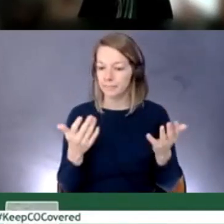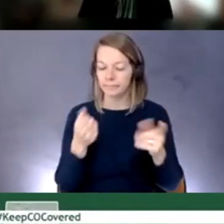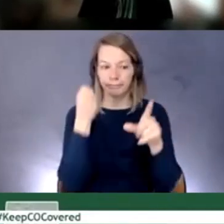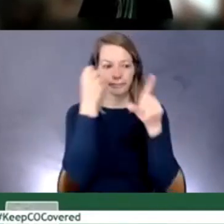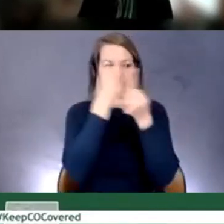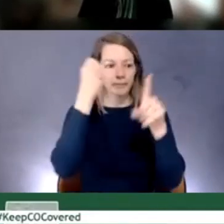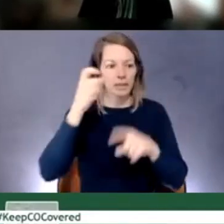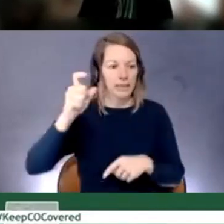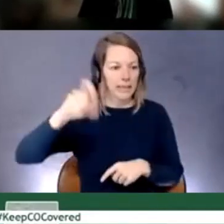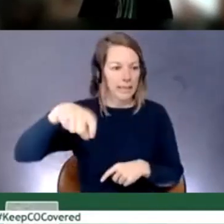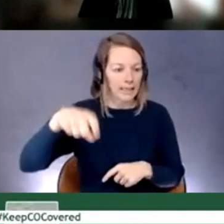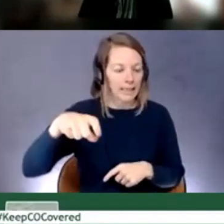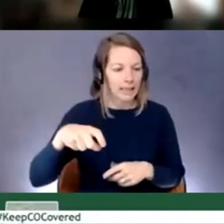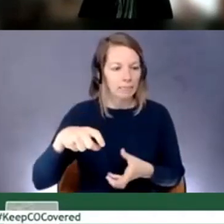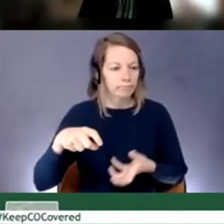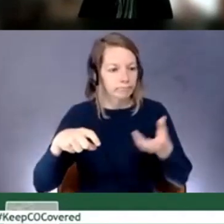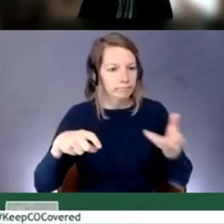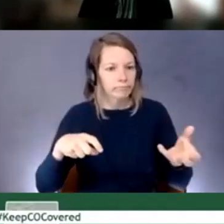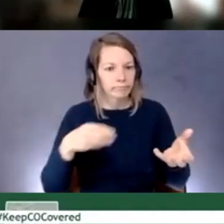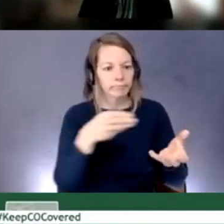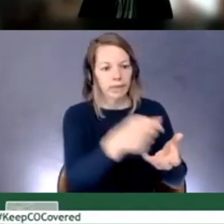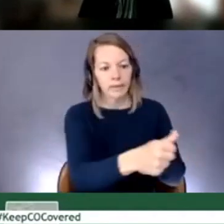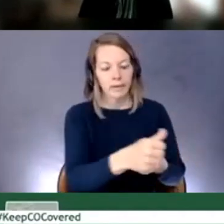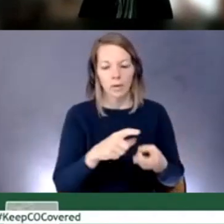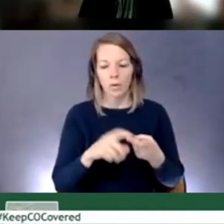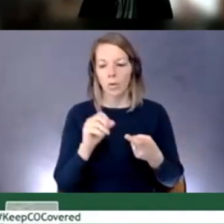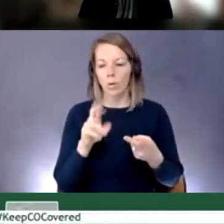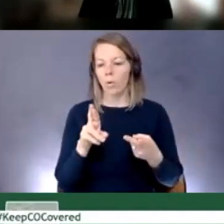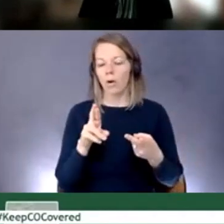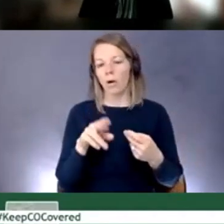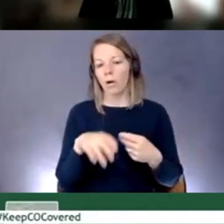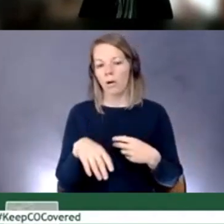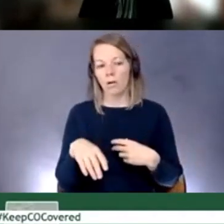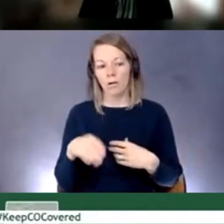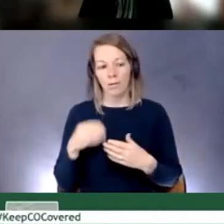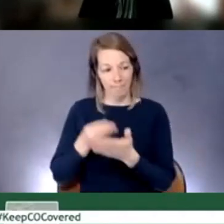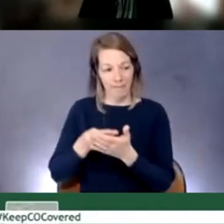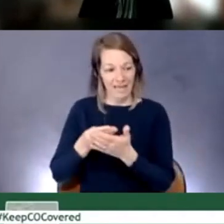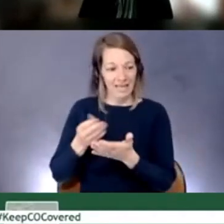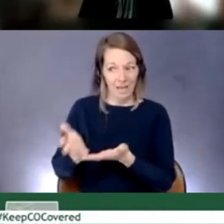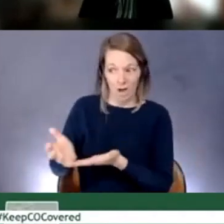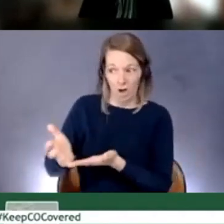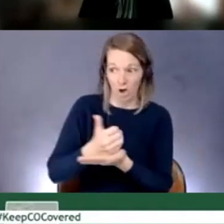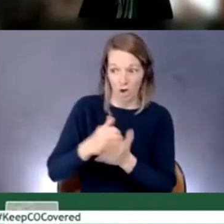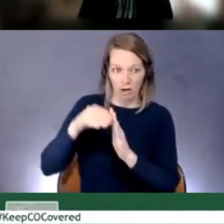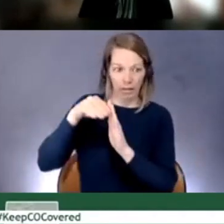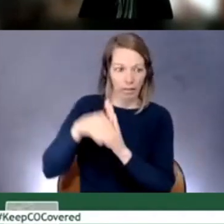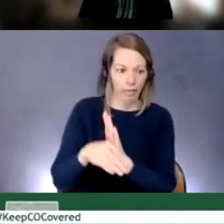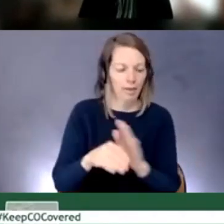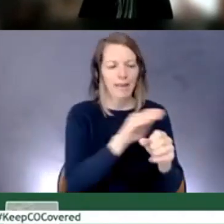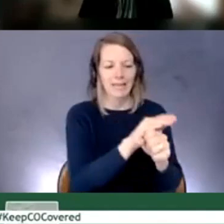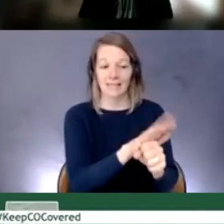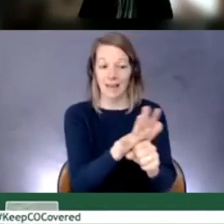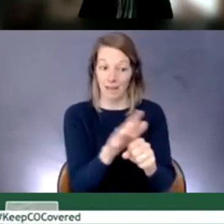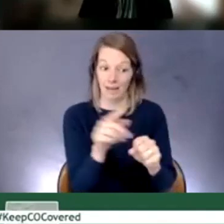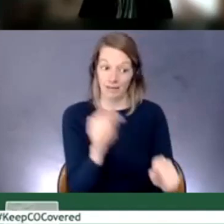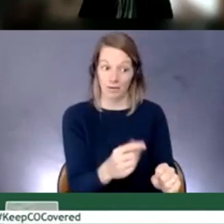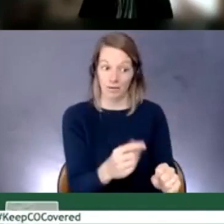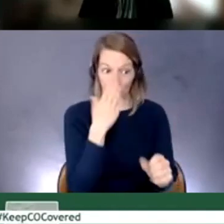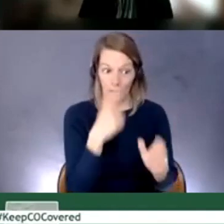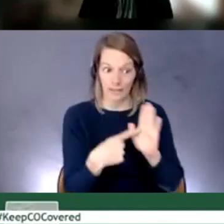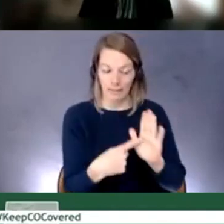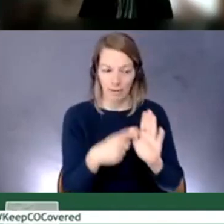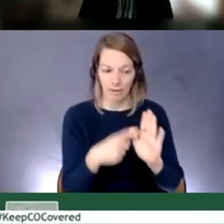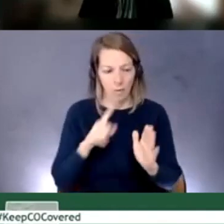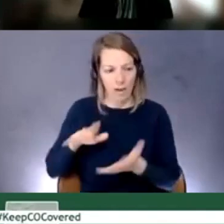unexpected need or some kind of decrease in revenues. The pandemic is a perfect example why some days cash